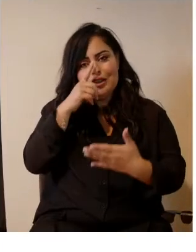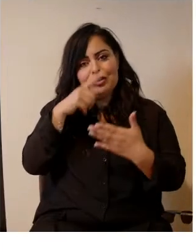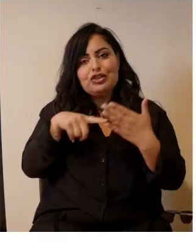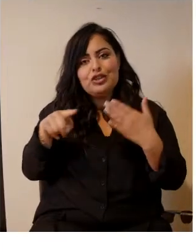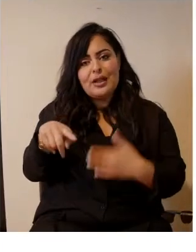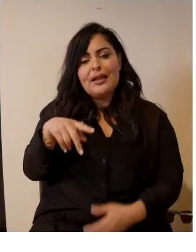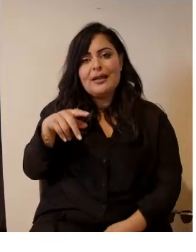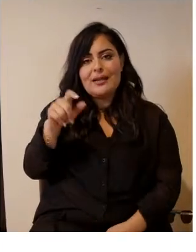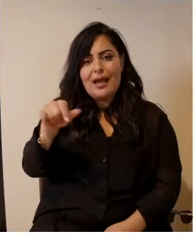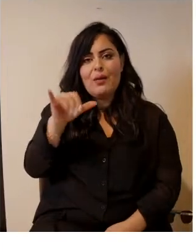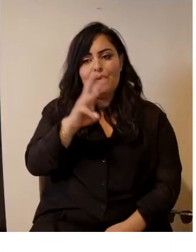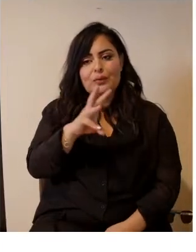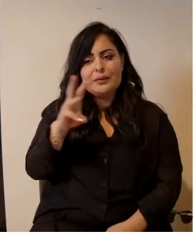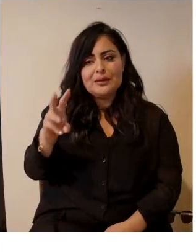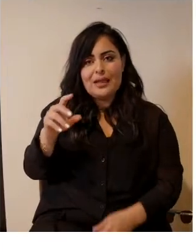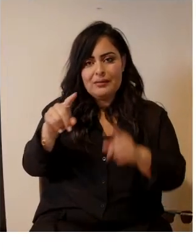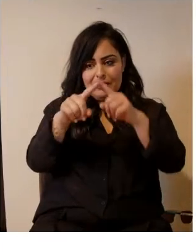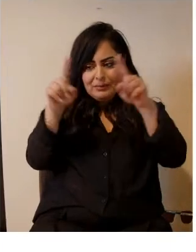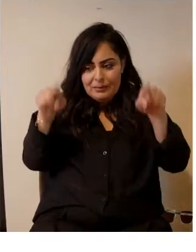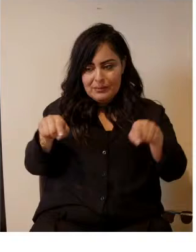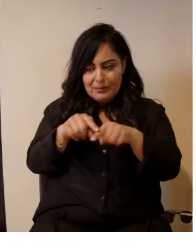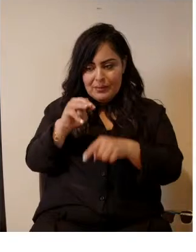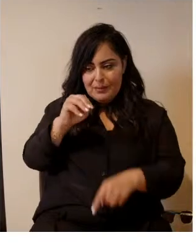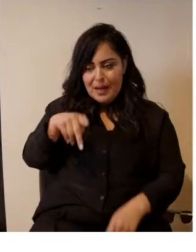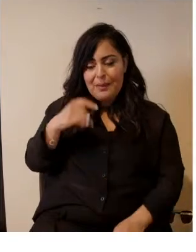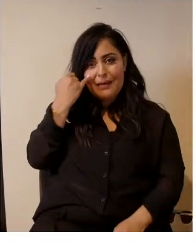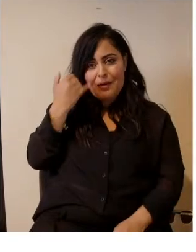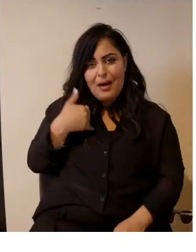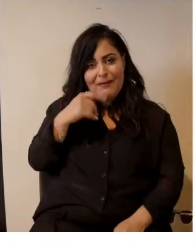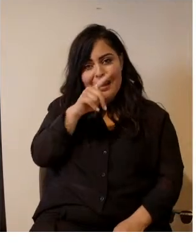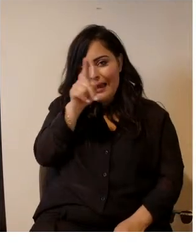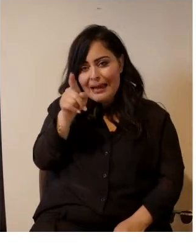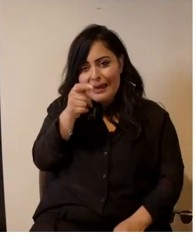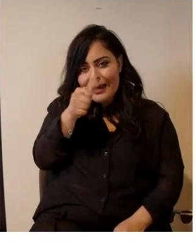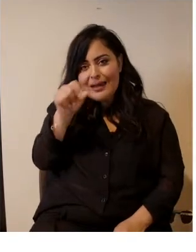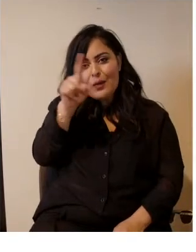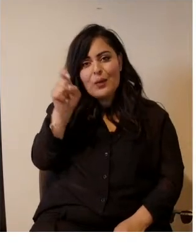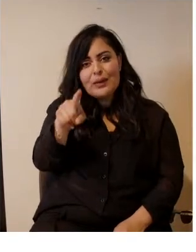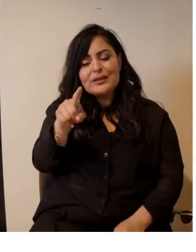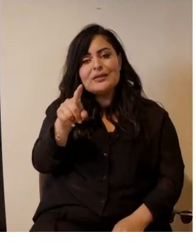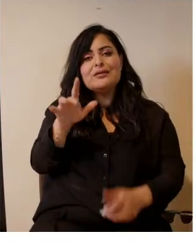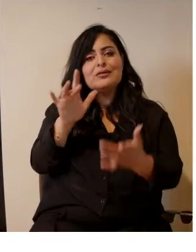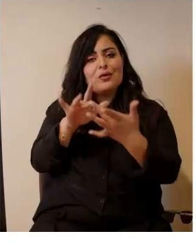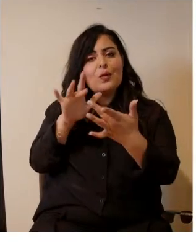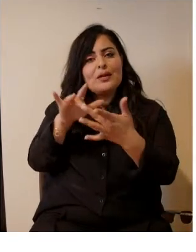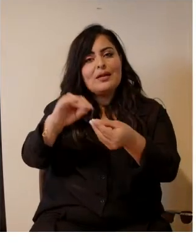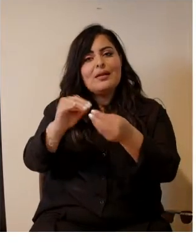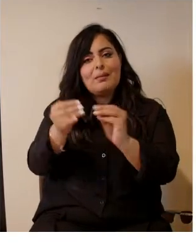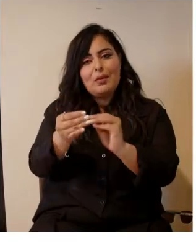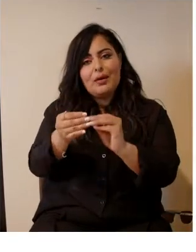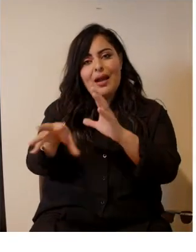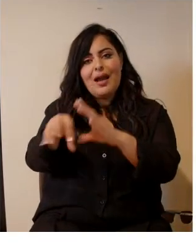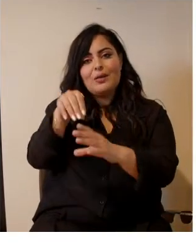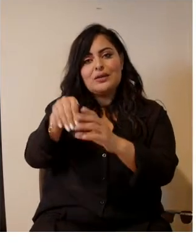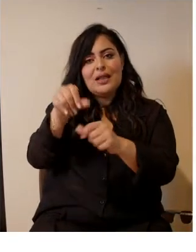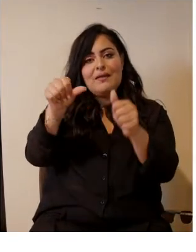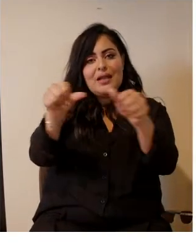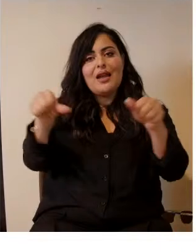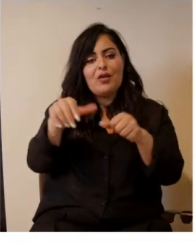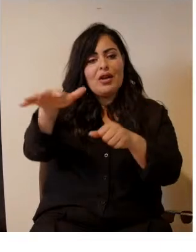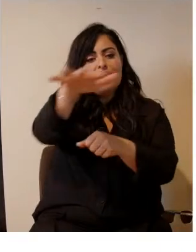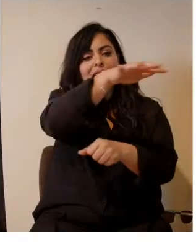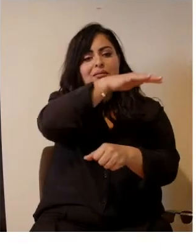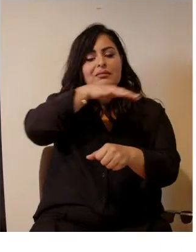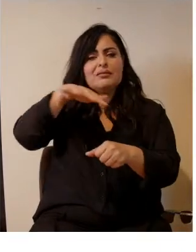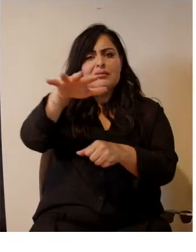pwp.cityofpasadena.net, identify the map, and if you have any questions, you can call the number listed there. Outside of that area, we have no reason to